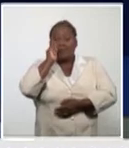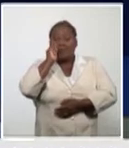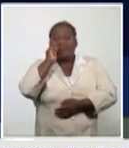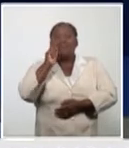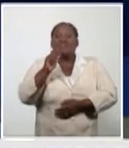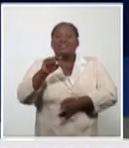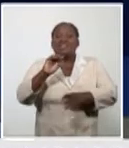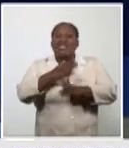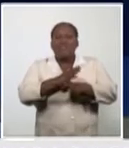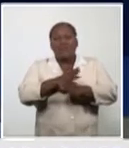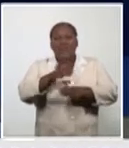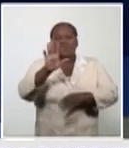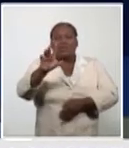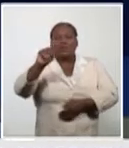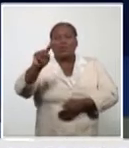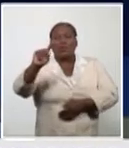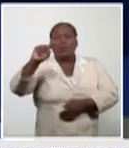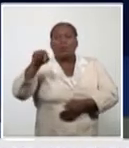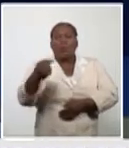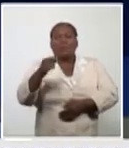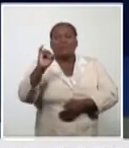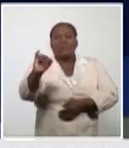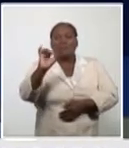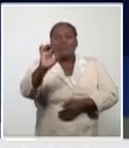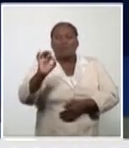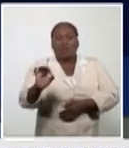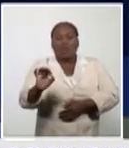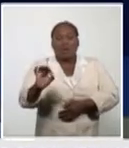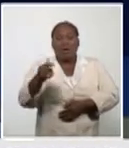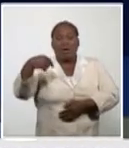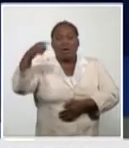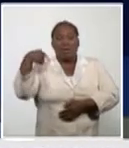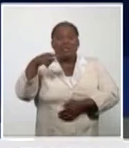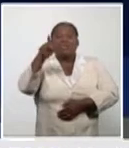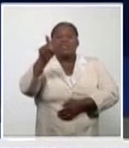to 797.